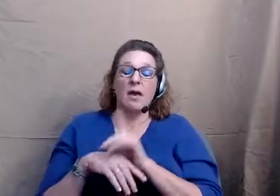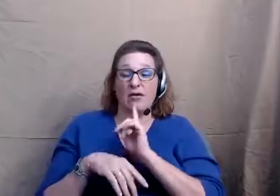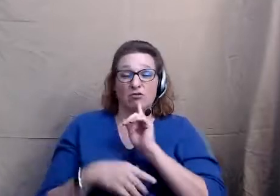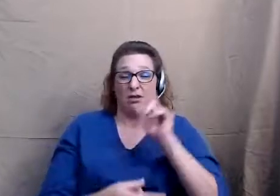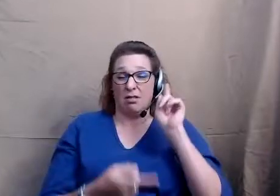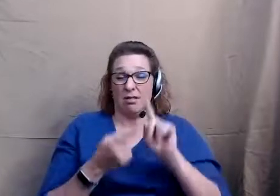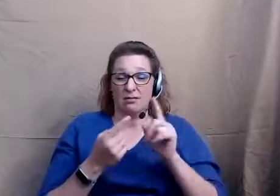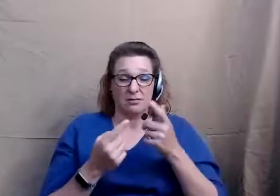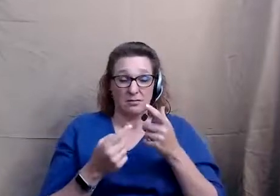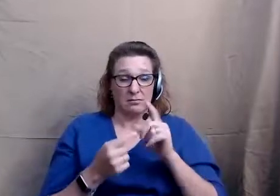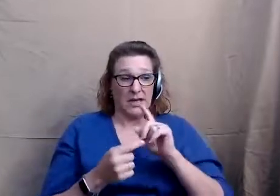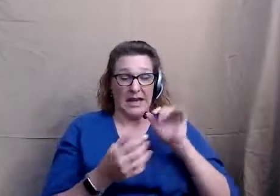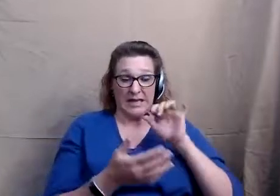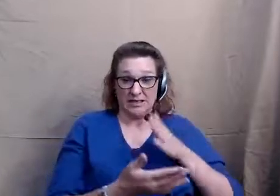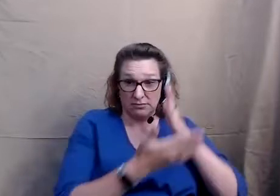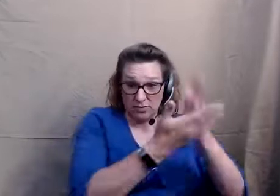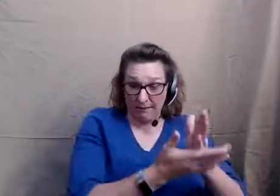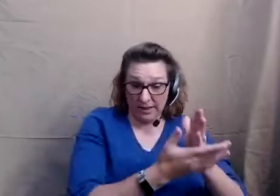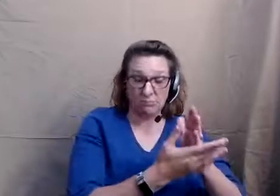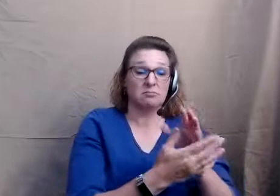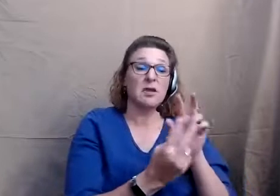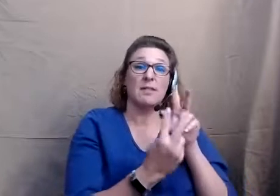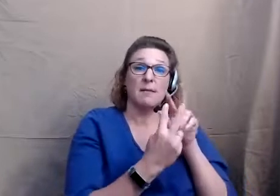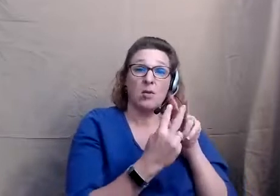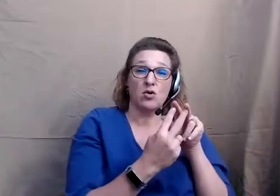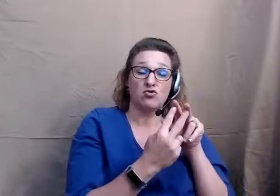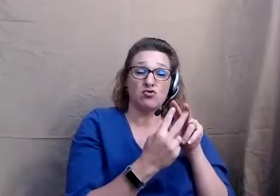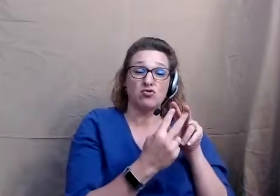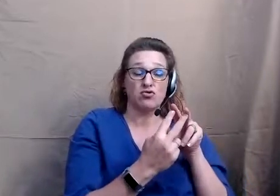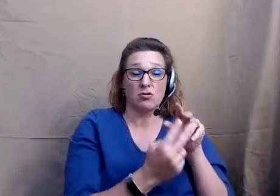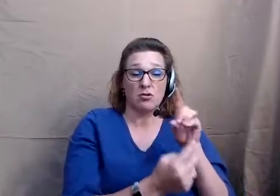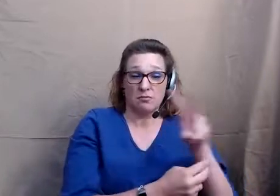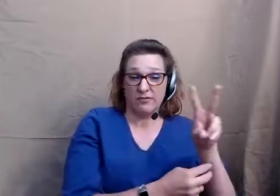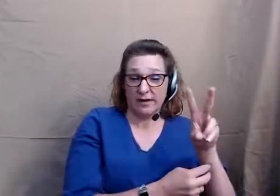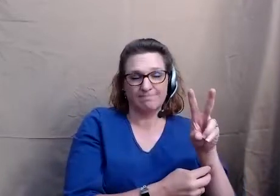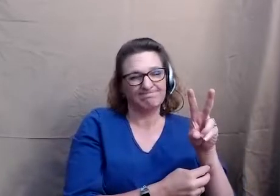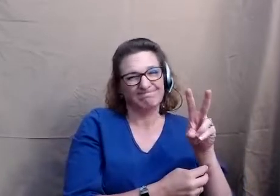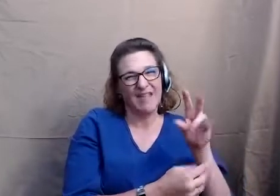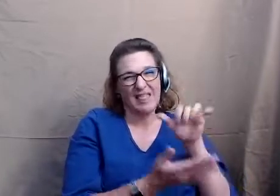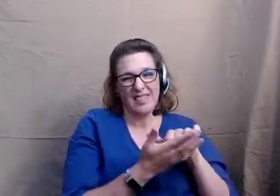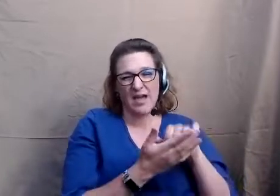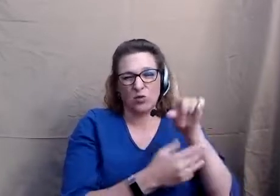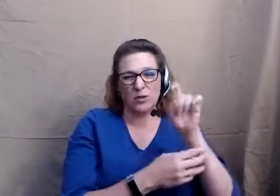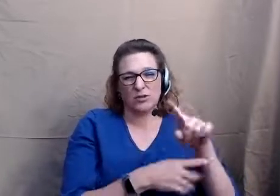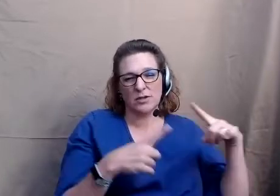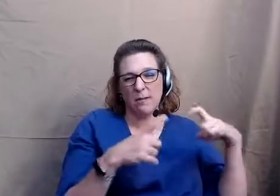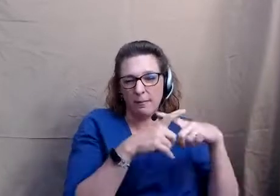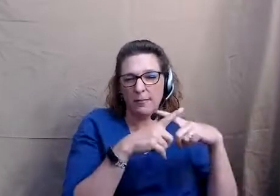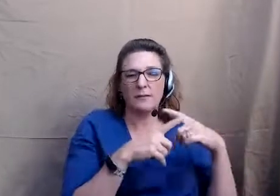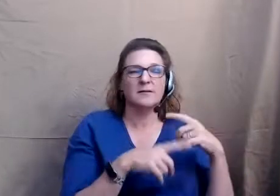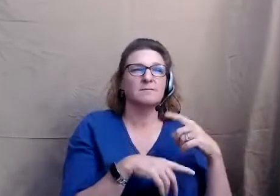So is it deterring intimate partner violence? And that's really a complicated question. Studies have failed to find that